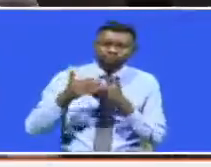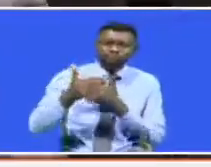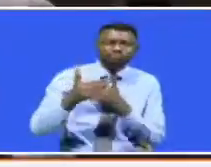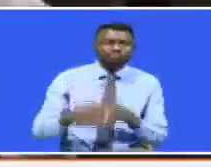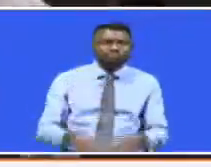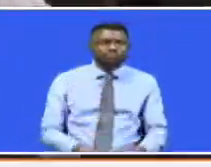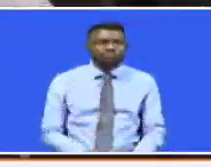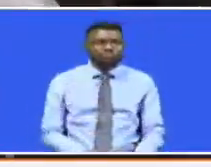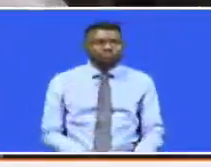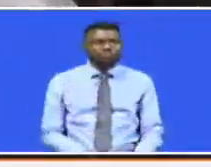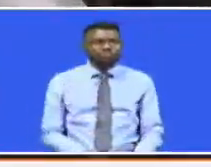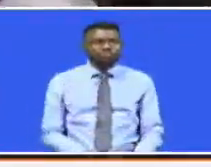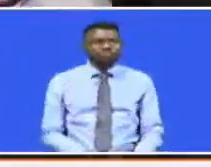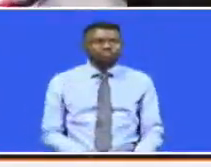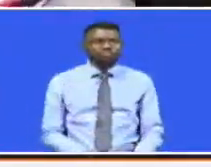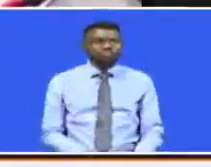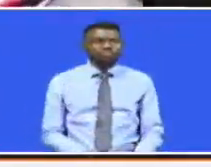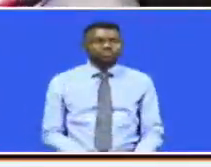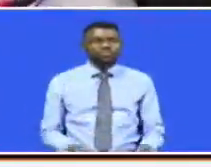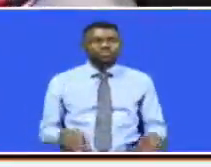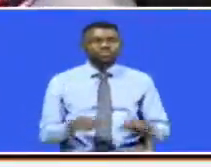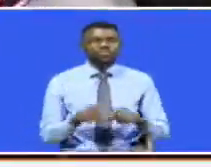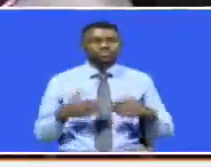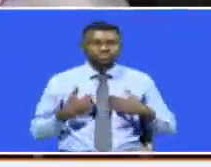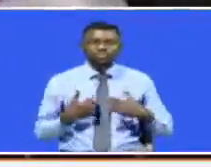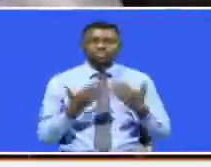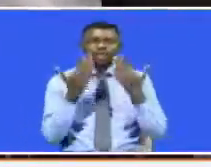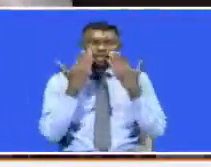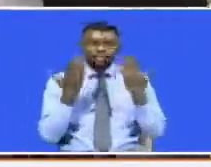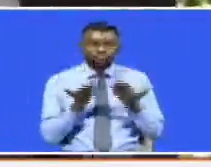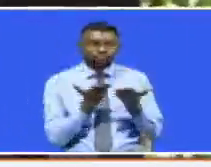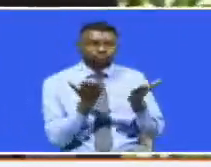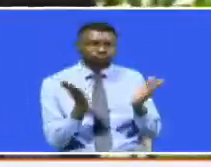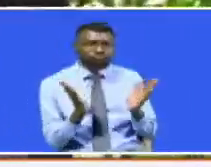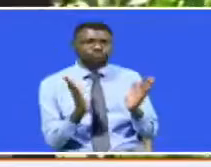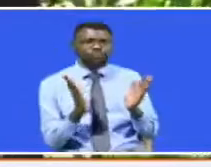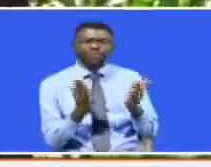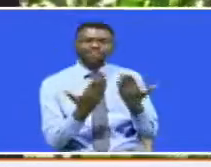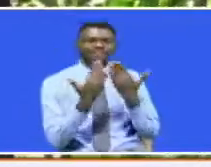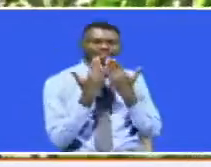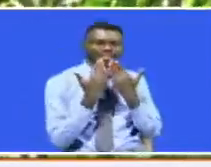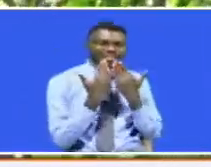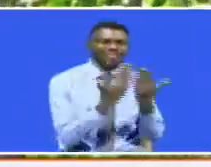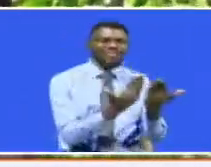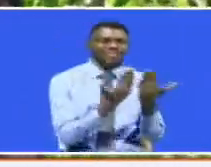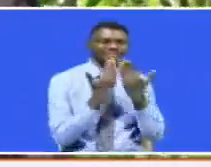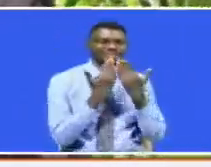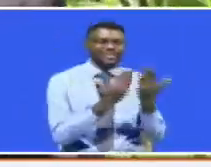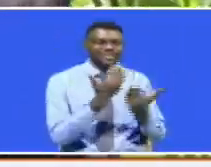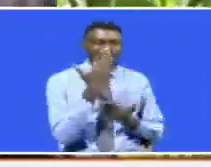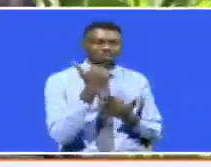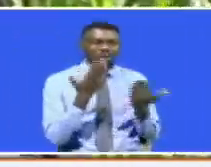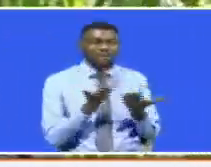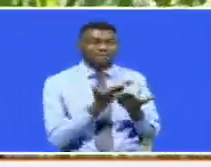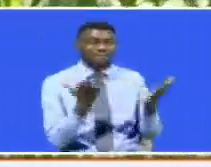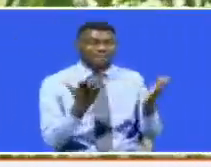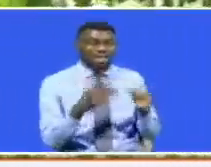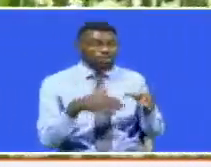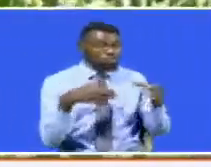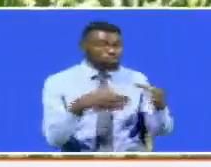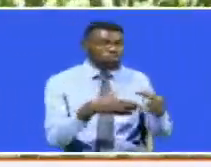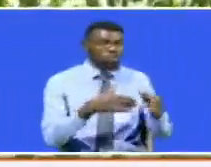2027. Na nyinyi mkiwa stakeholders, nikiwaona na nikiona ile part mna play, tunashukuru sana kwa sababu bila nyinyi kama